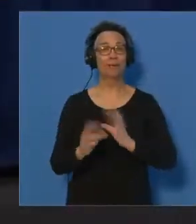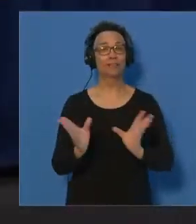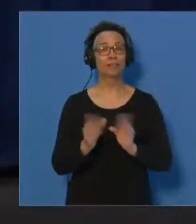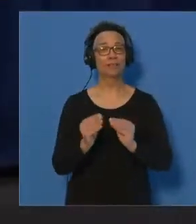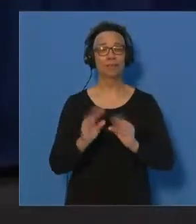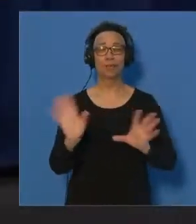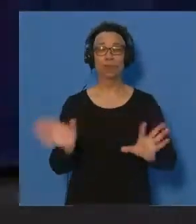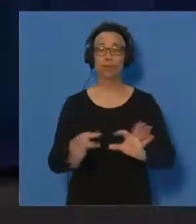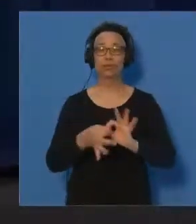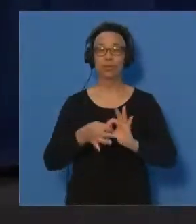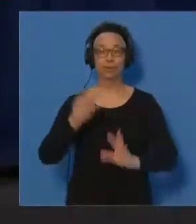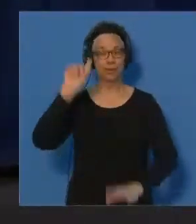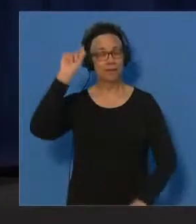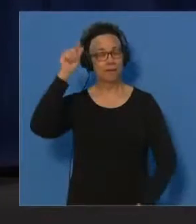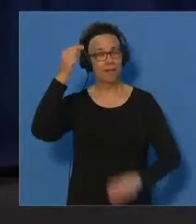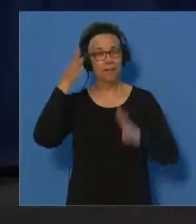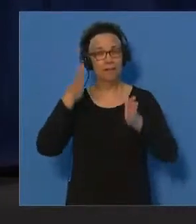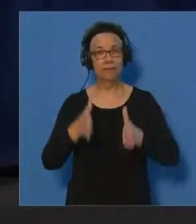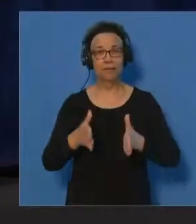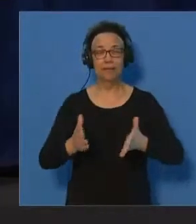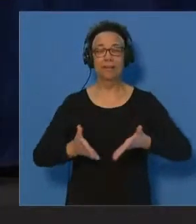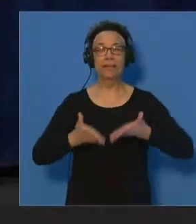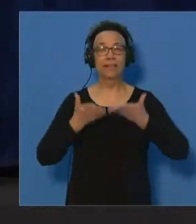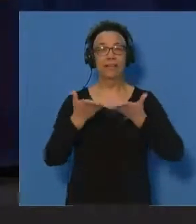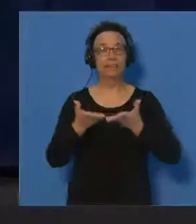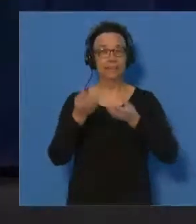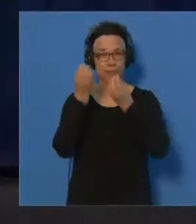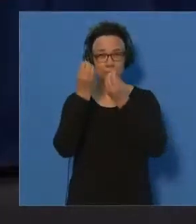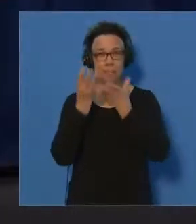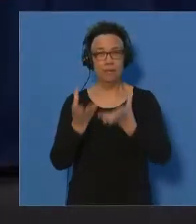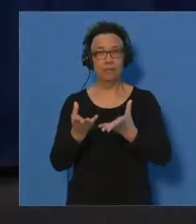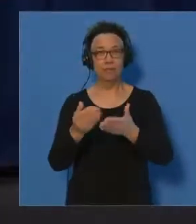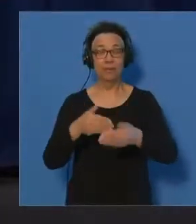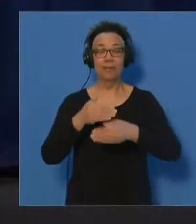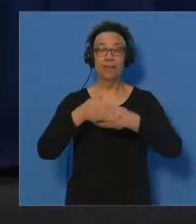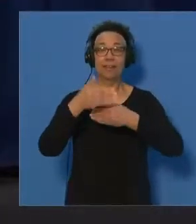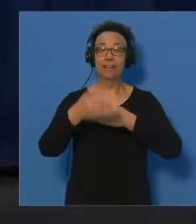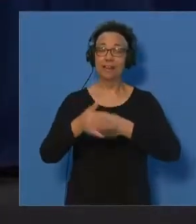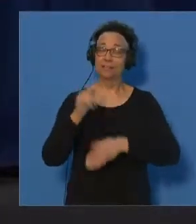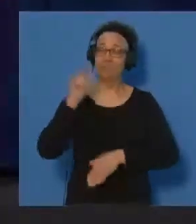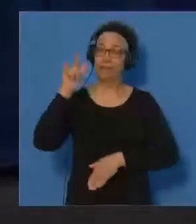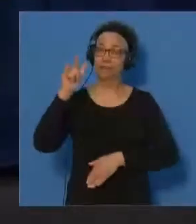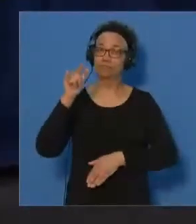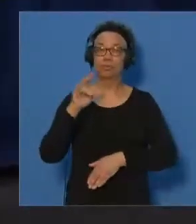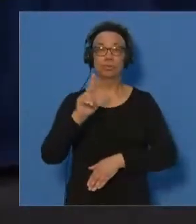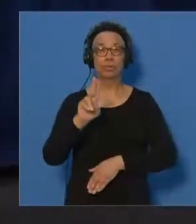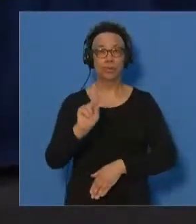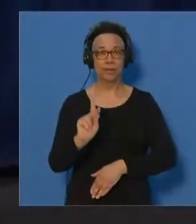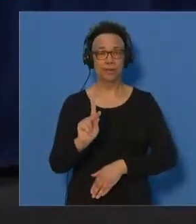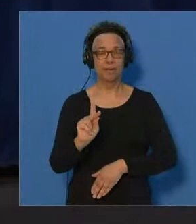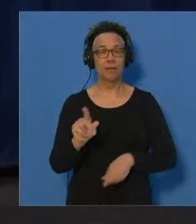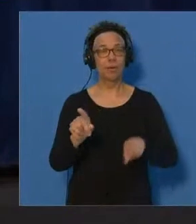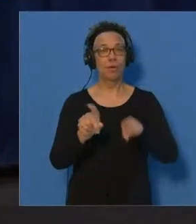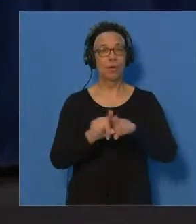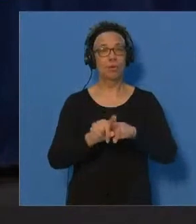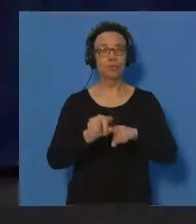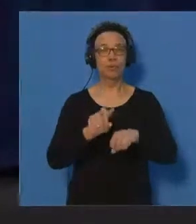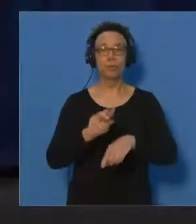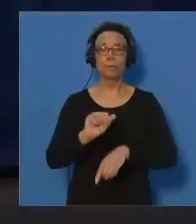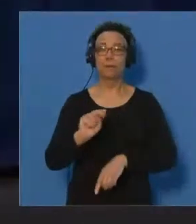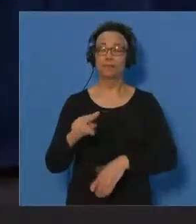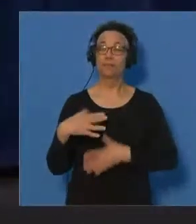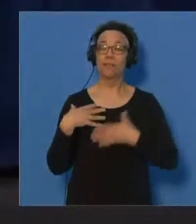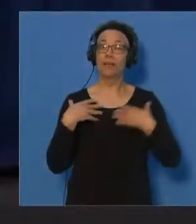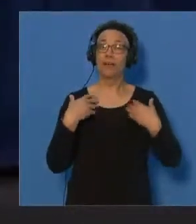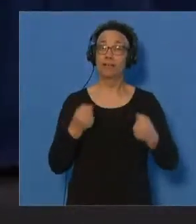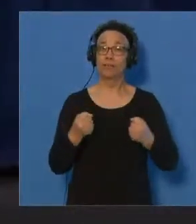His Excellency the Governor, who will provide information on the next Airbridge flight to United Kingdom. I'm joined also by the Minister of Health, who will provide an update